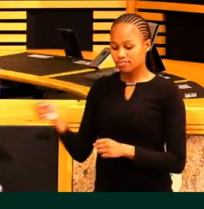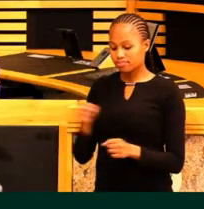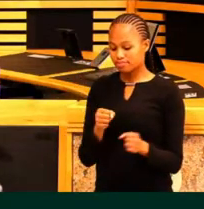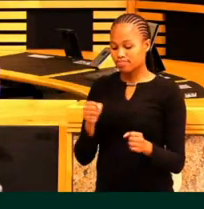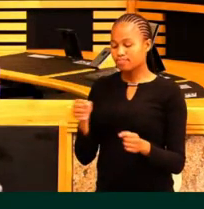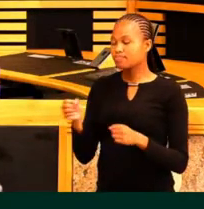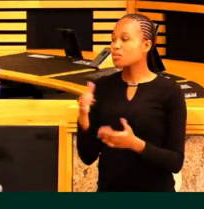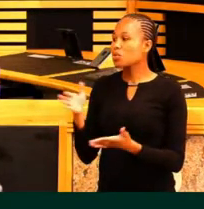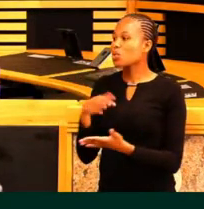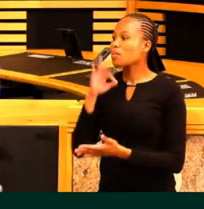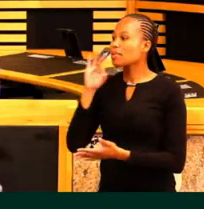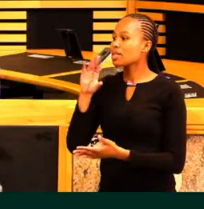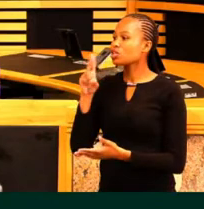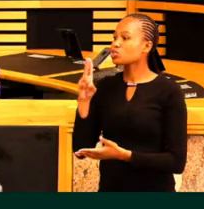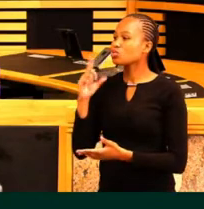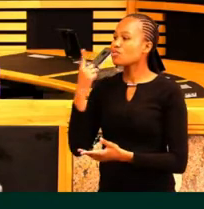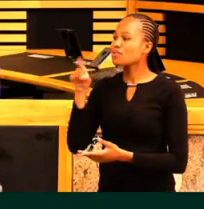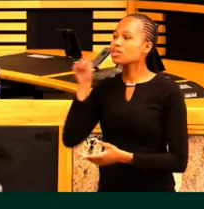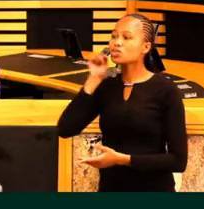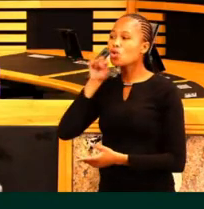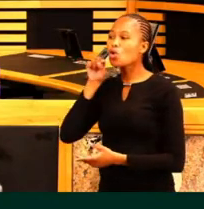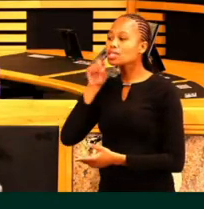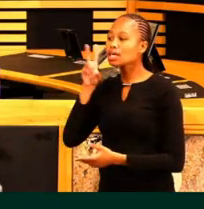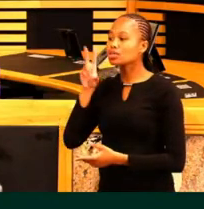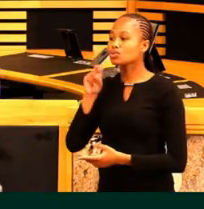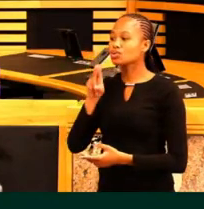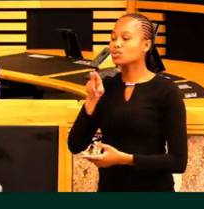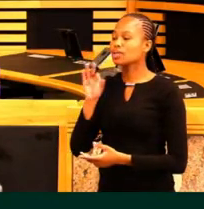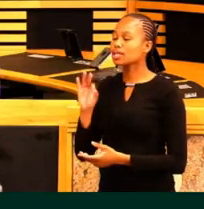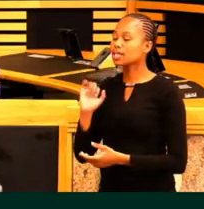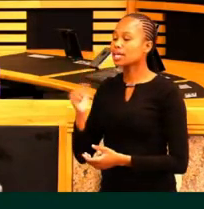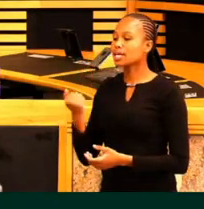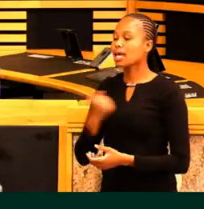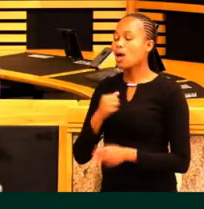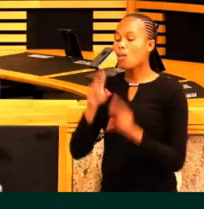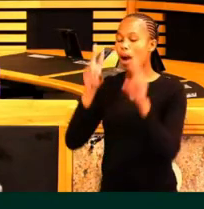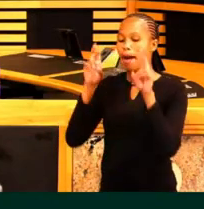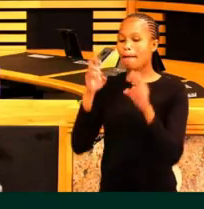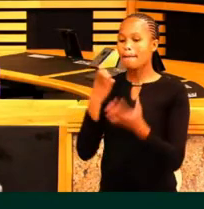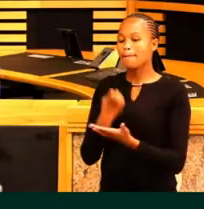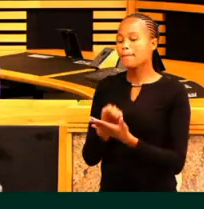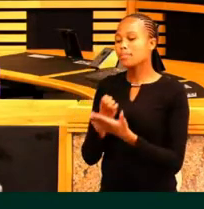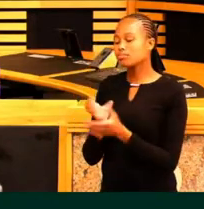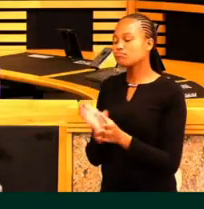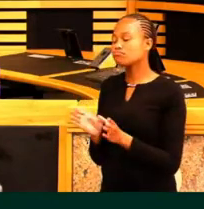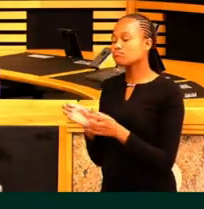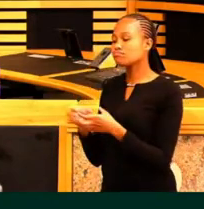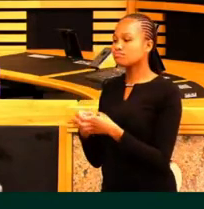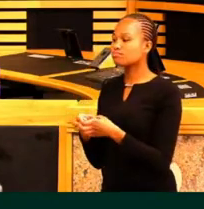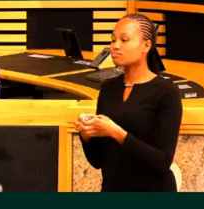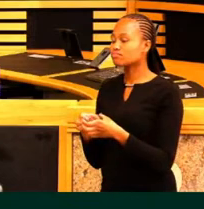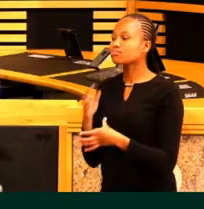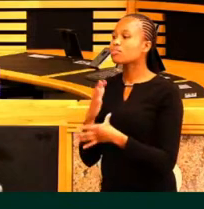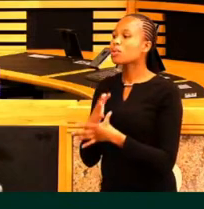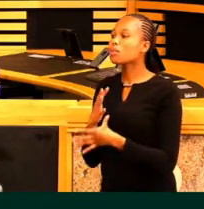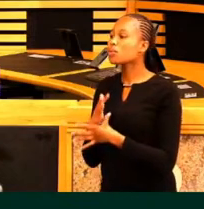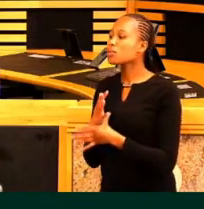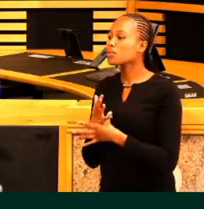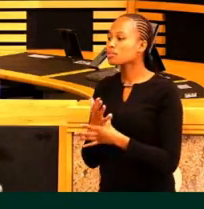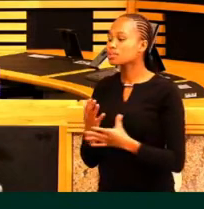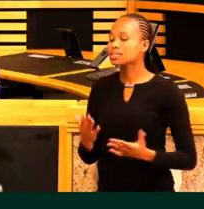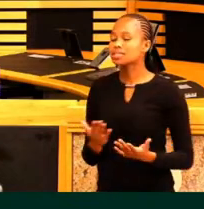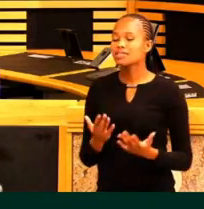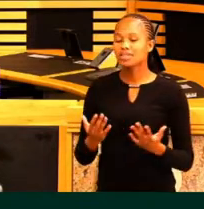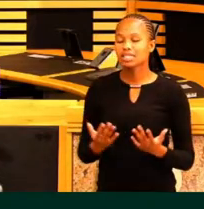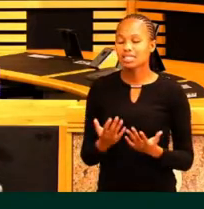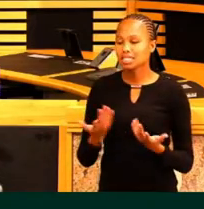in the first quarter of 2023. our main economic sectors are Manufacturing Services